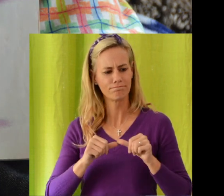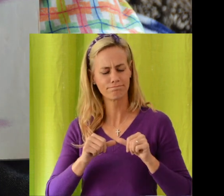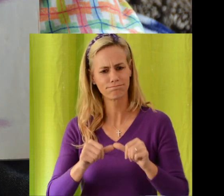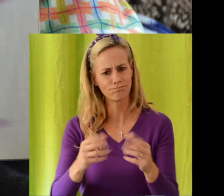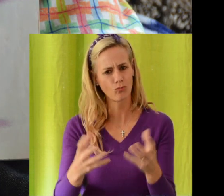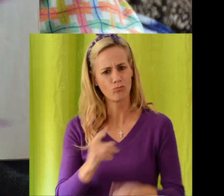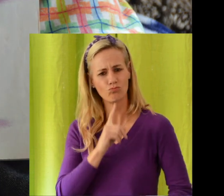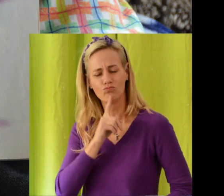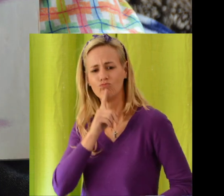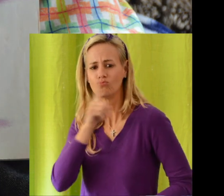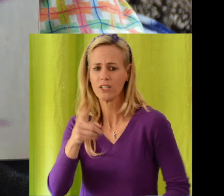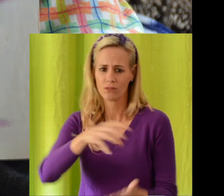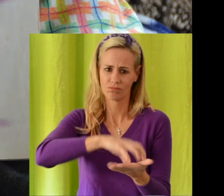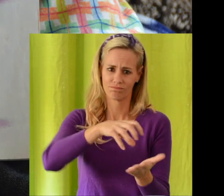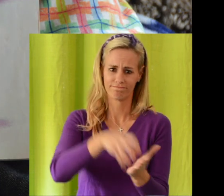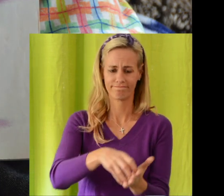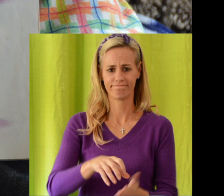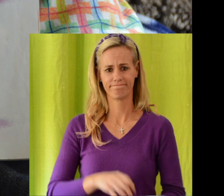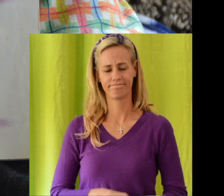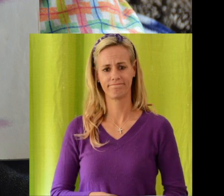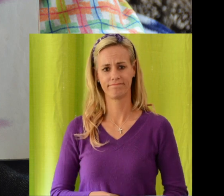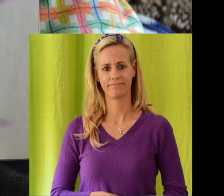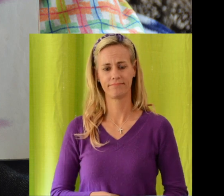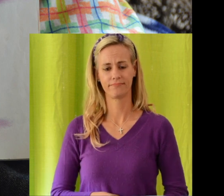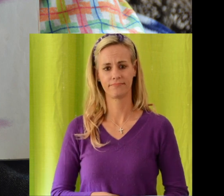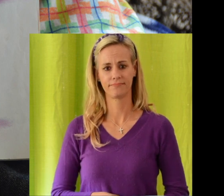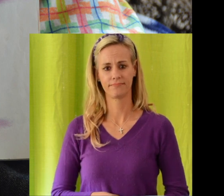But he still wanted a real cookie.